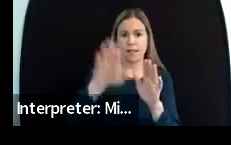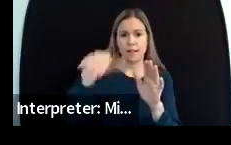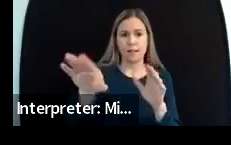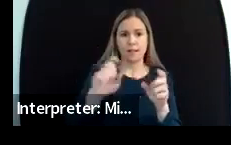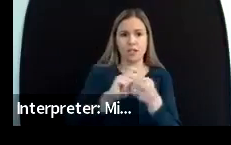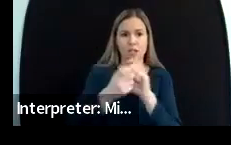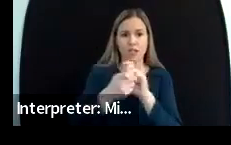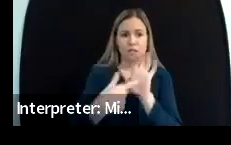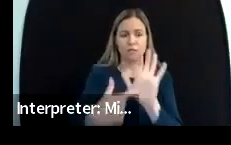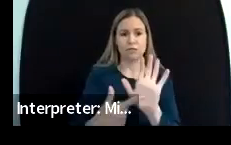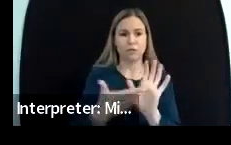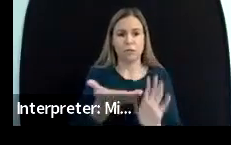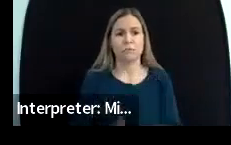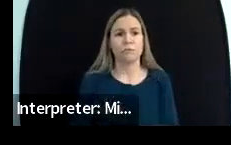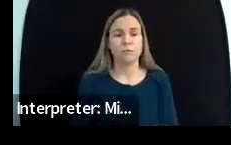Great.